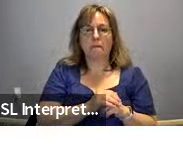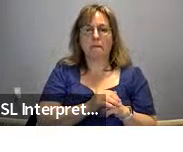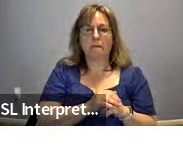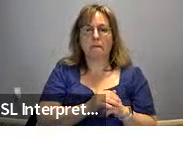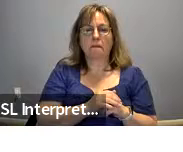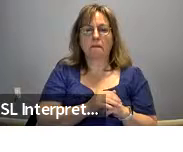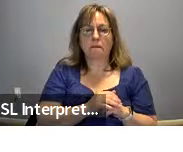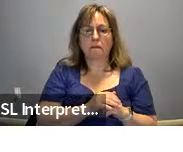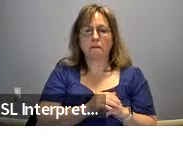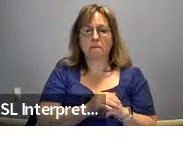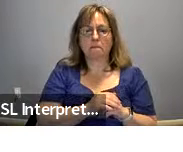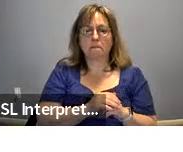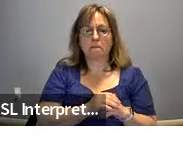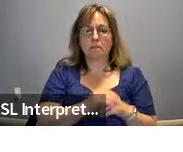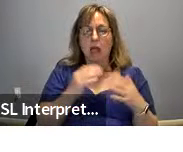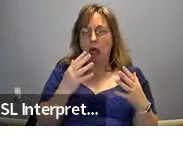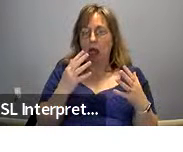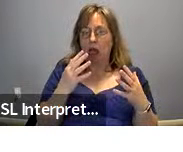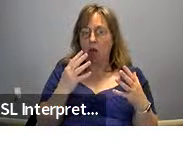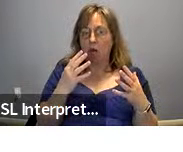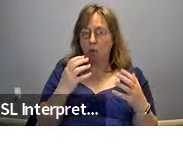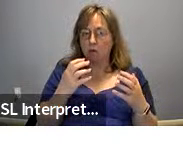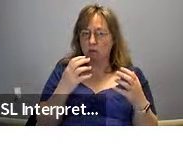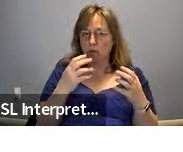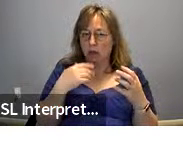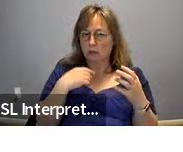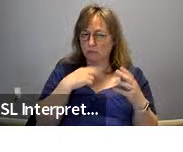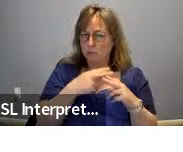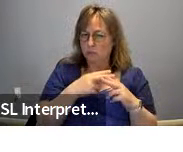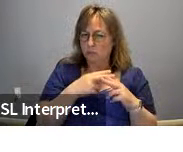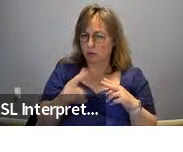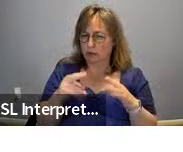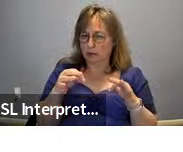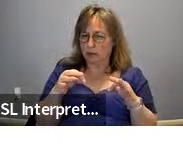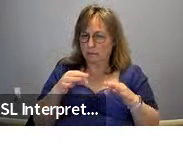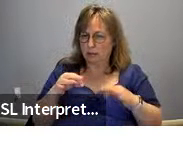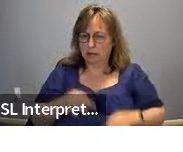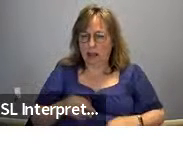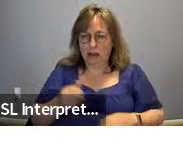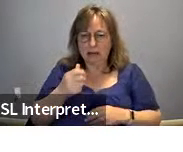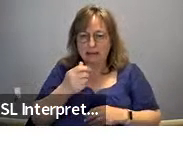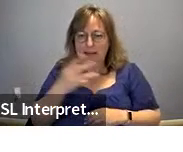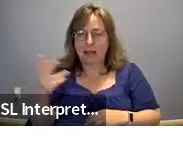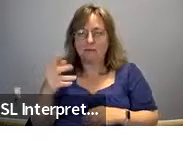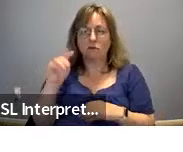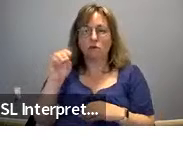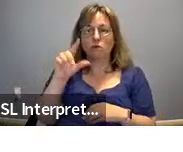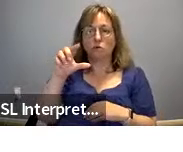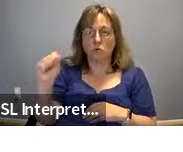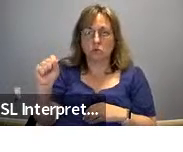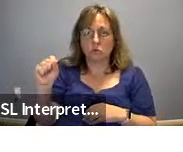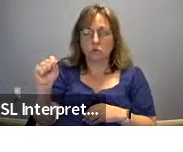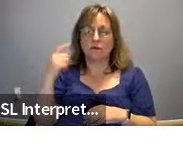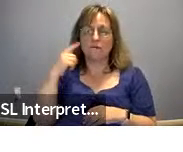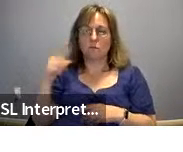I also wanted to briefly highlight several tools that can be helpful for managing Chromebooks at home.